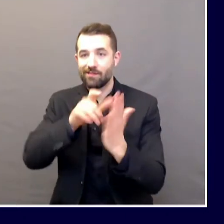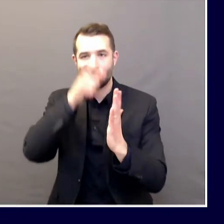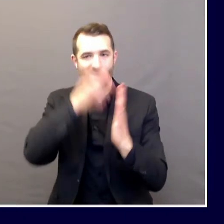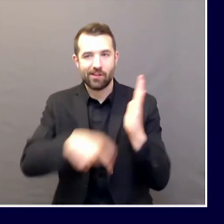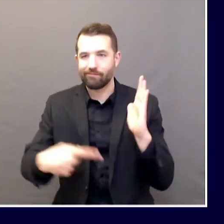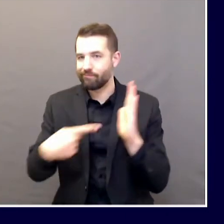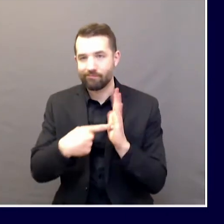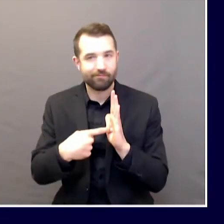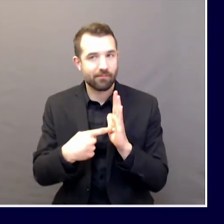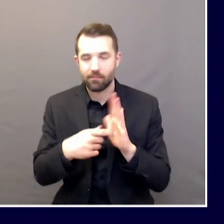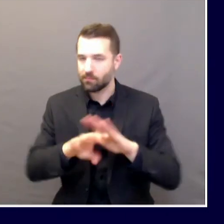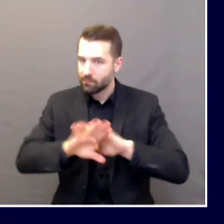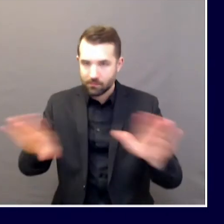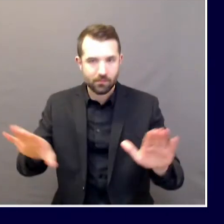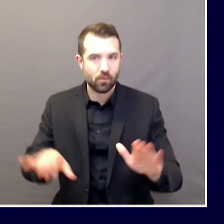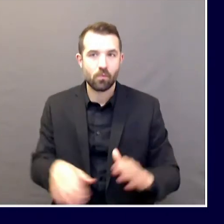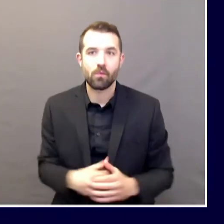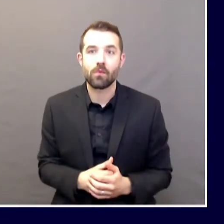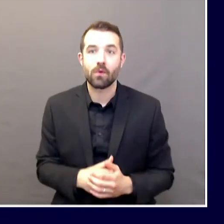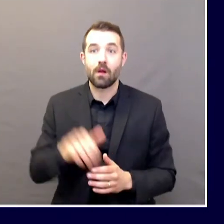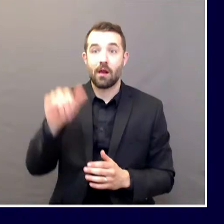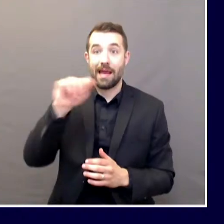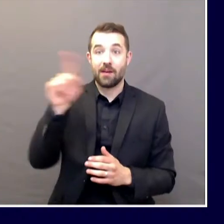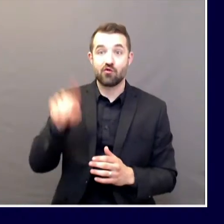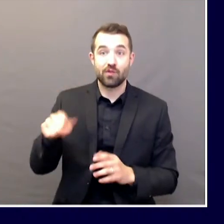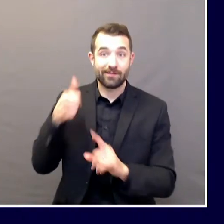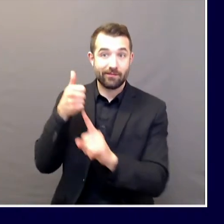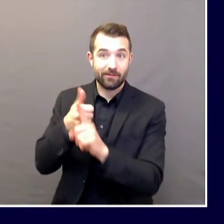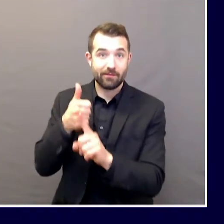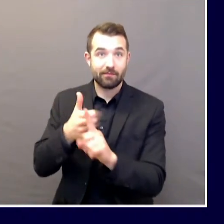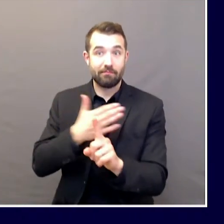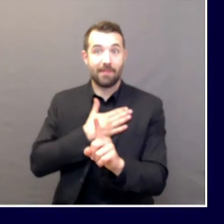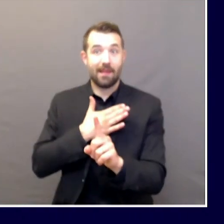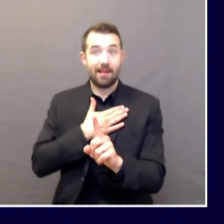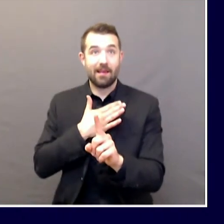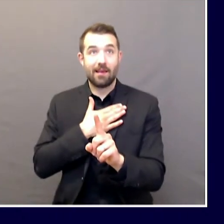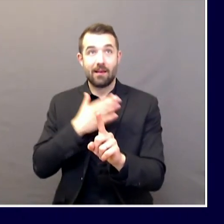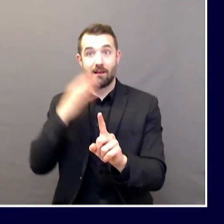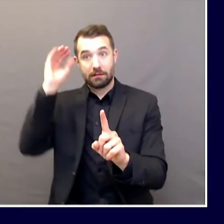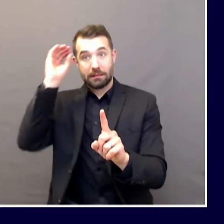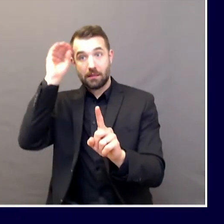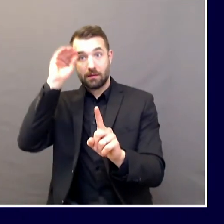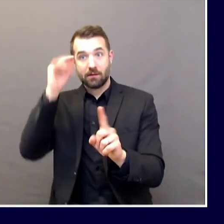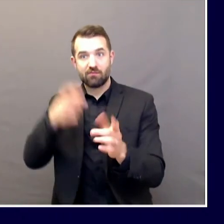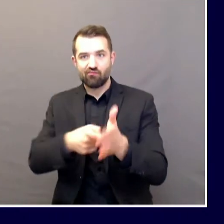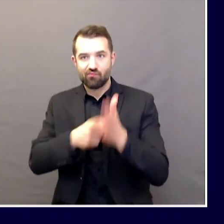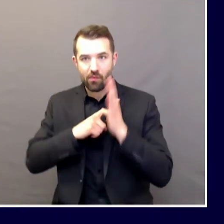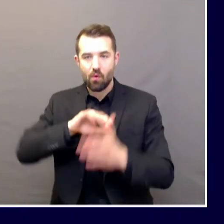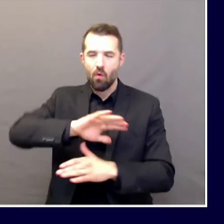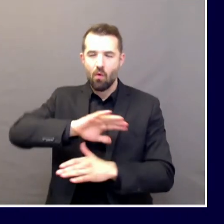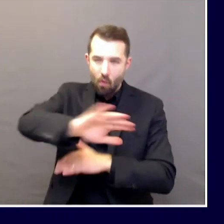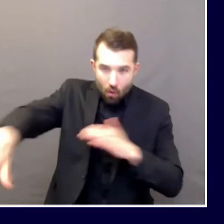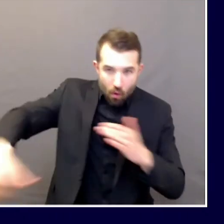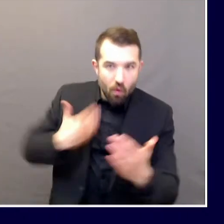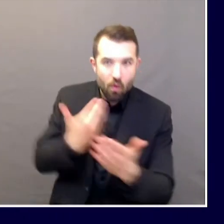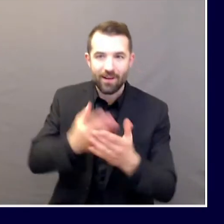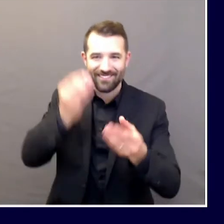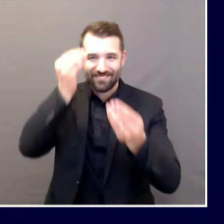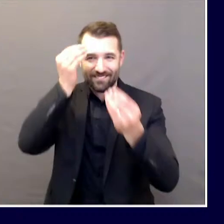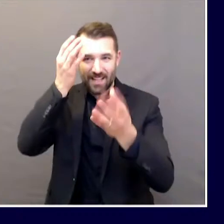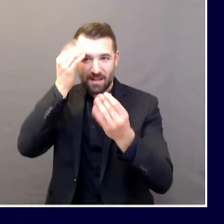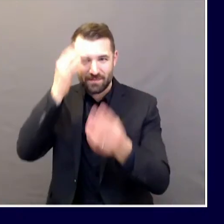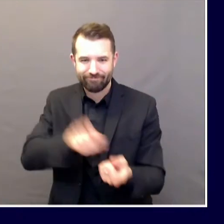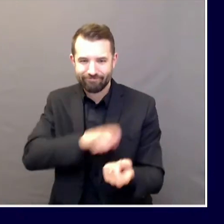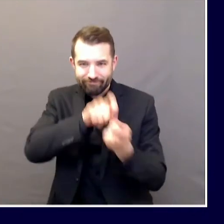AstraZeneca situation is that we need to see all the data. It needs to be peer reviewed, published in an open forum, and as